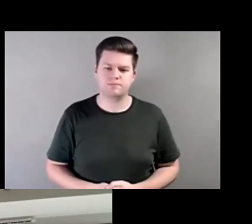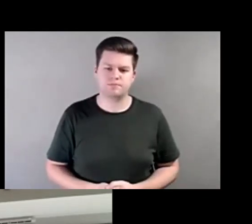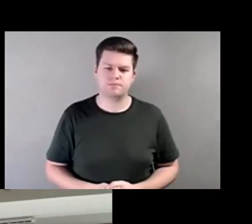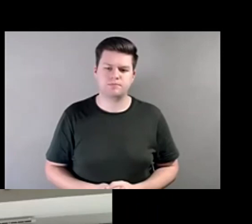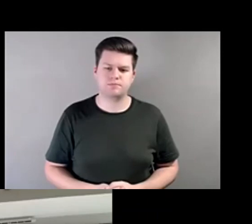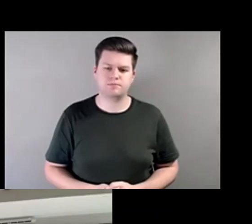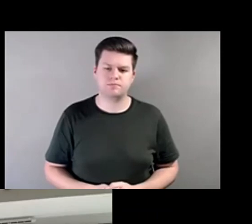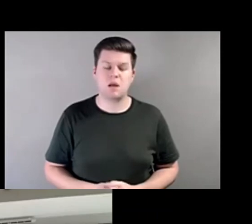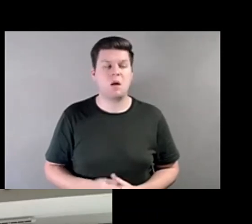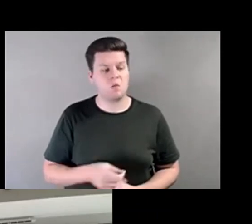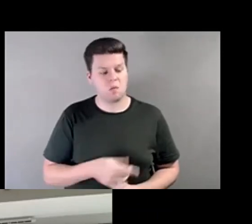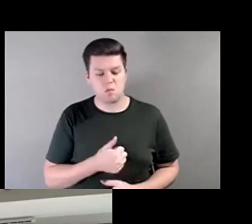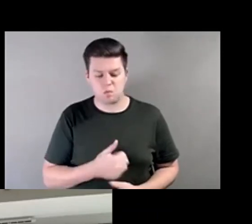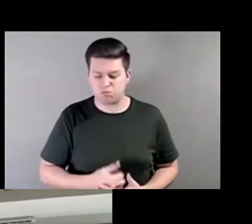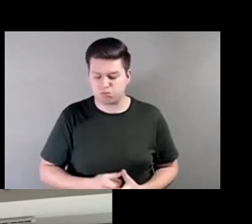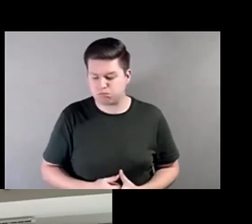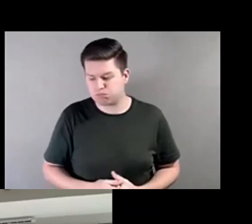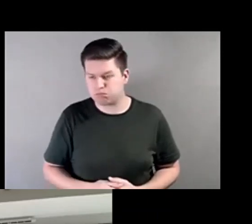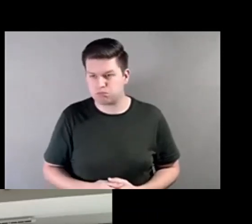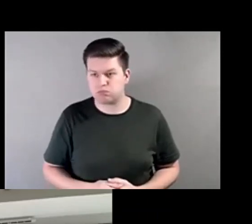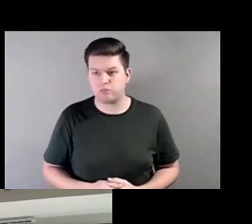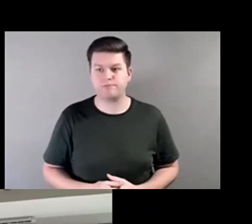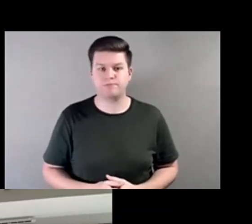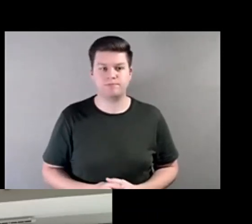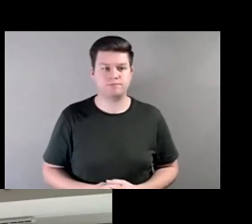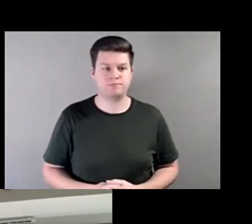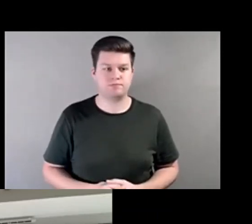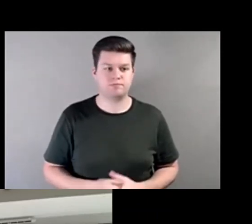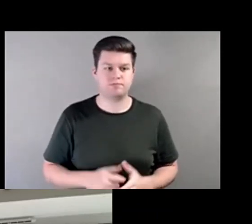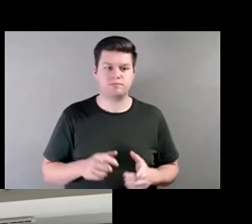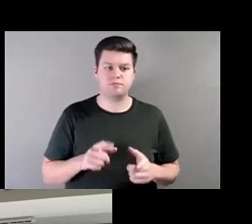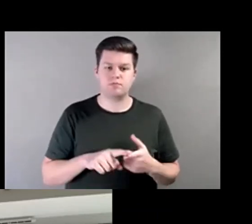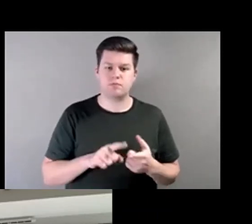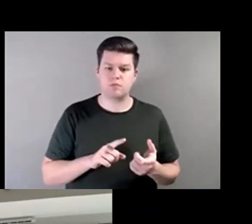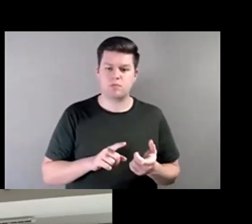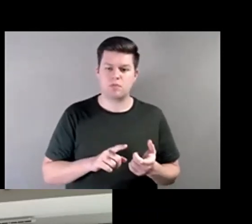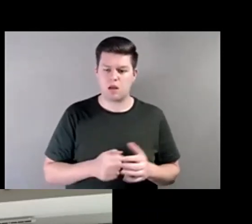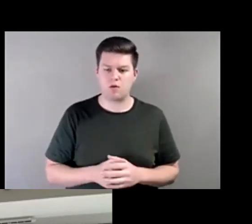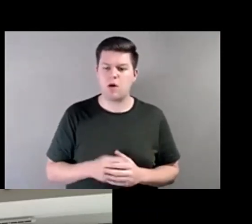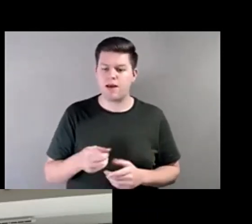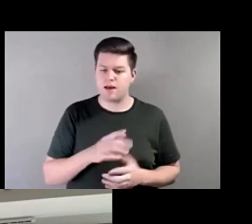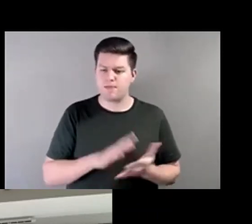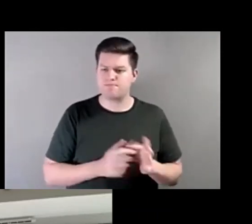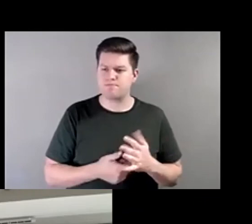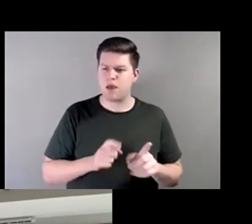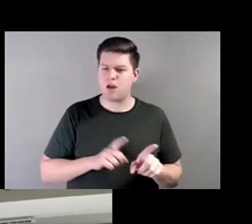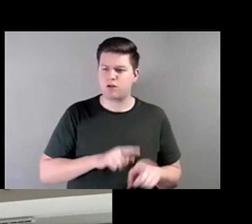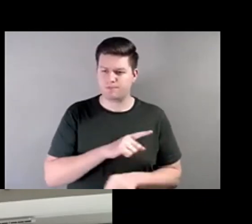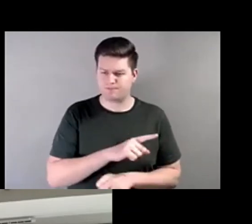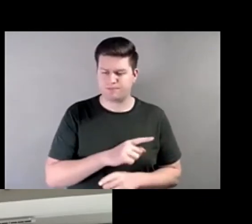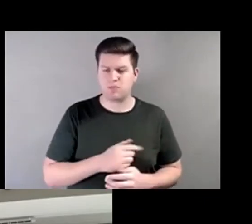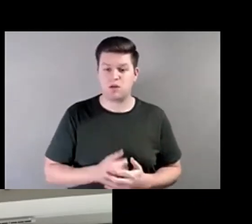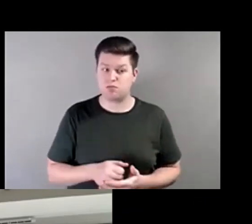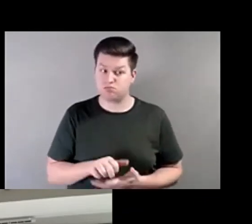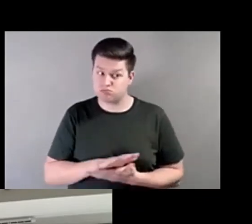Okay. Should I then speak to the local authority to actually have